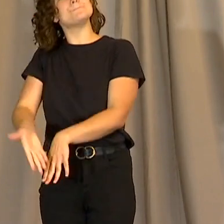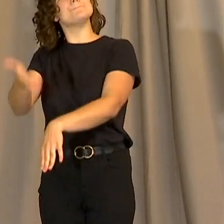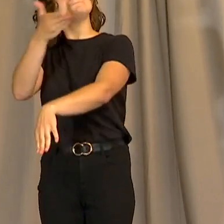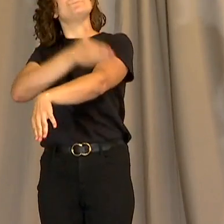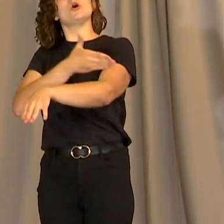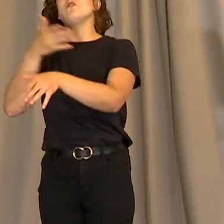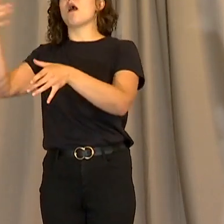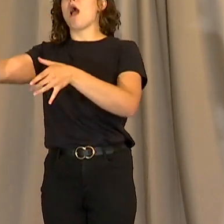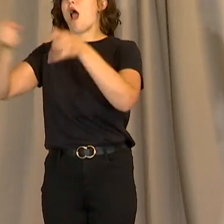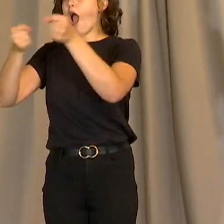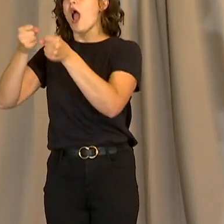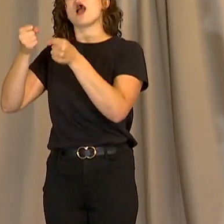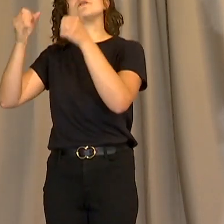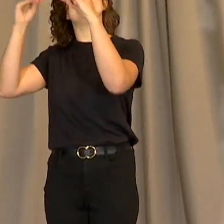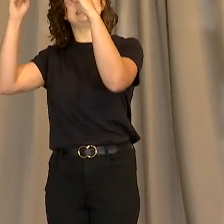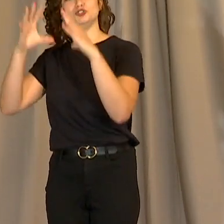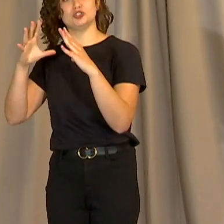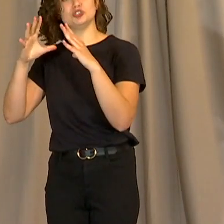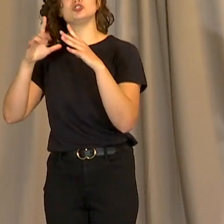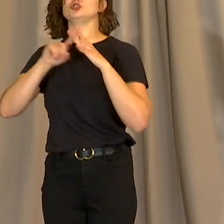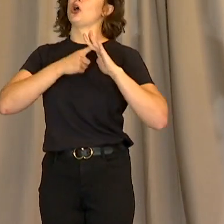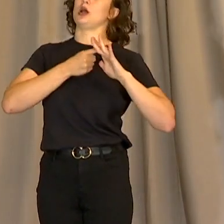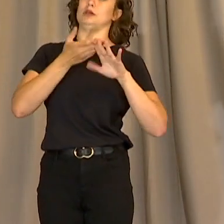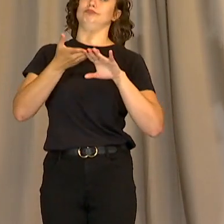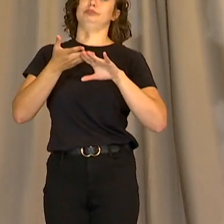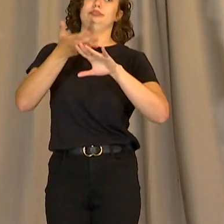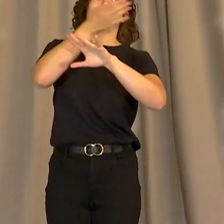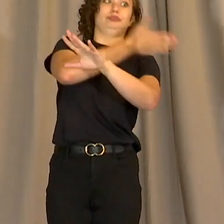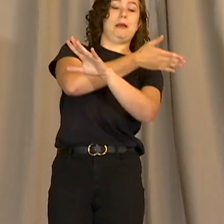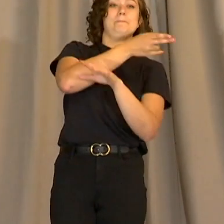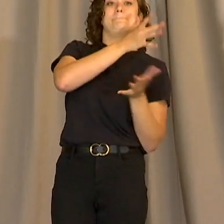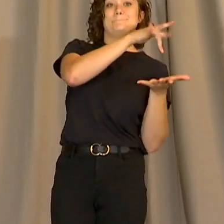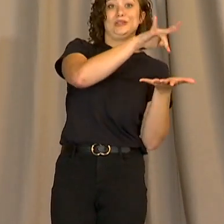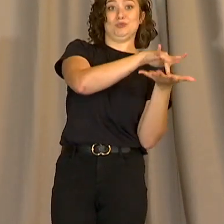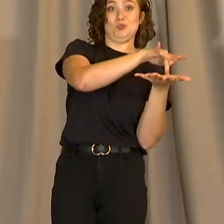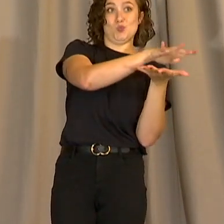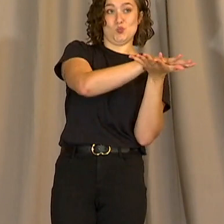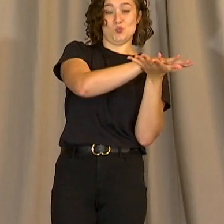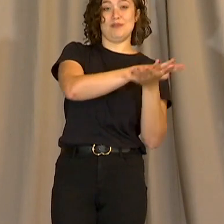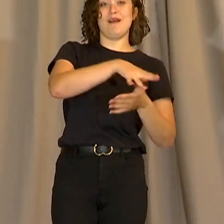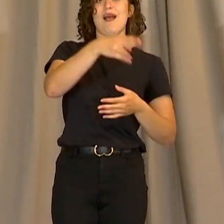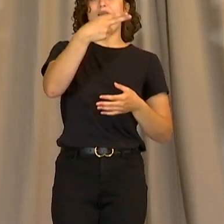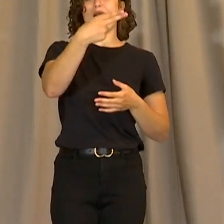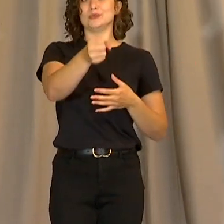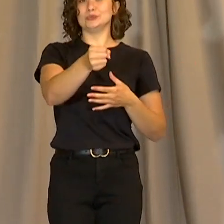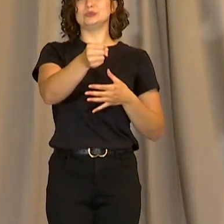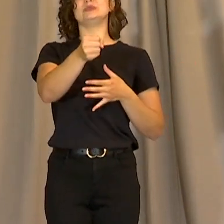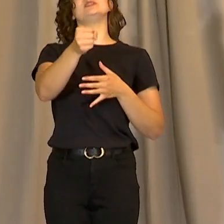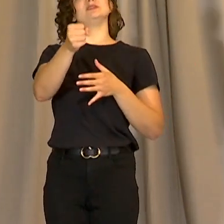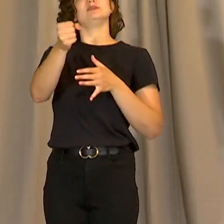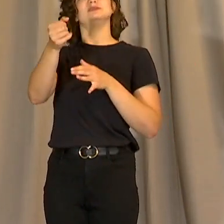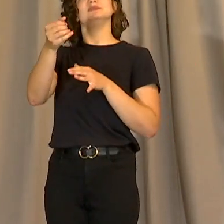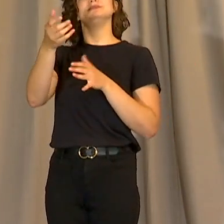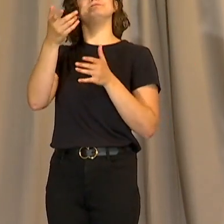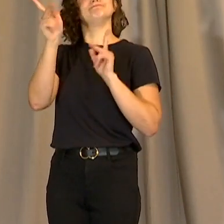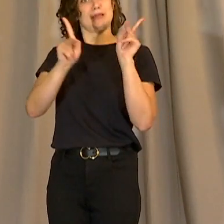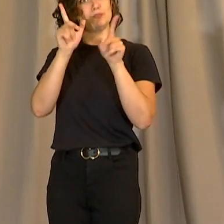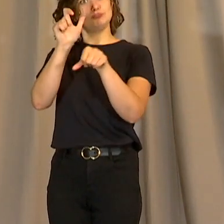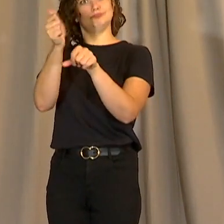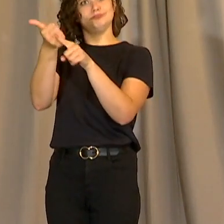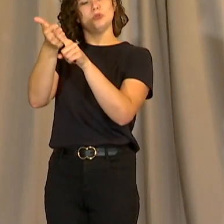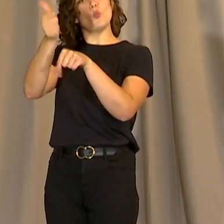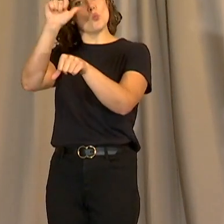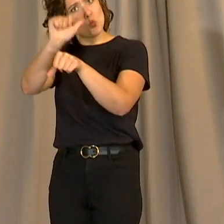back at middle school, high school, and working with people who work in schools but